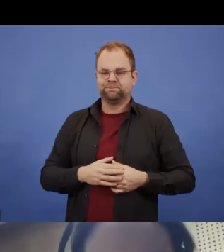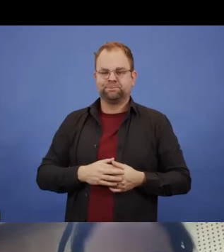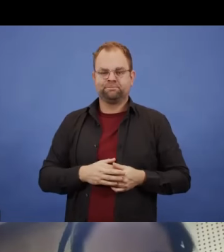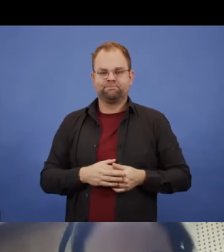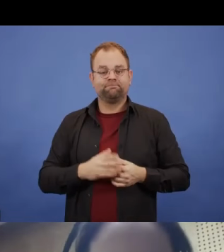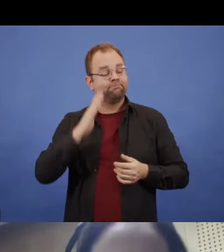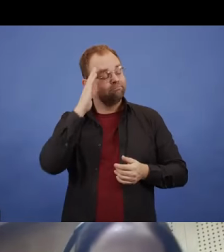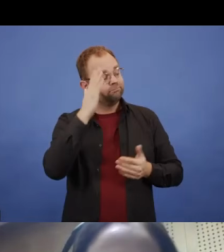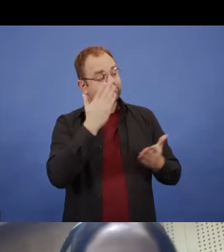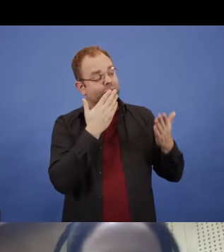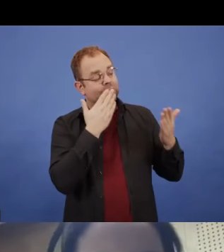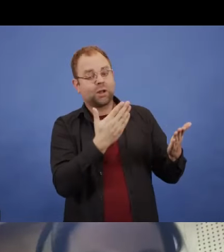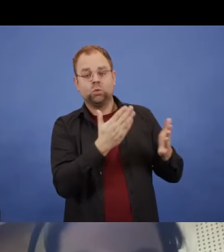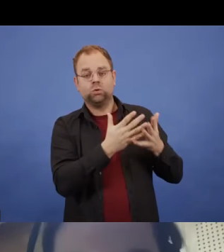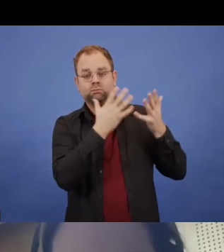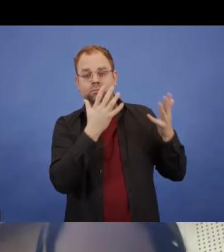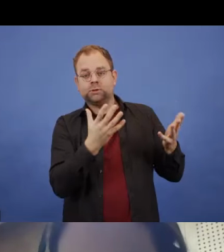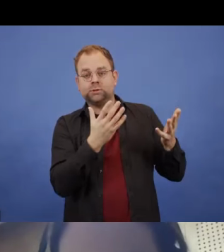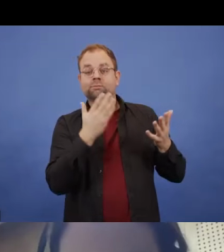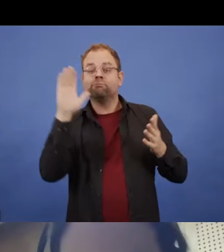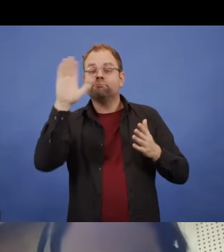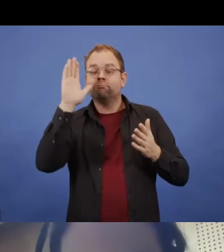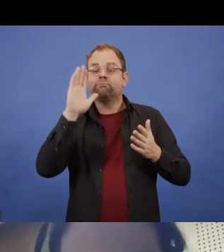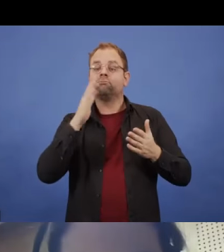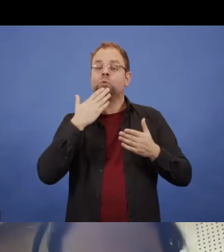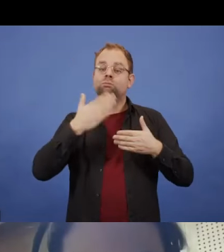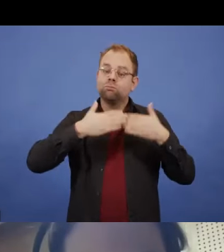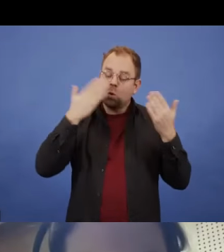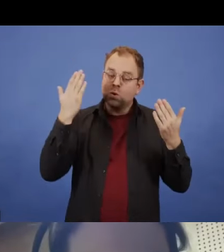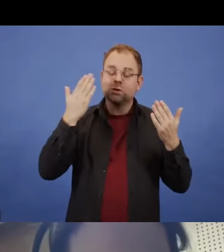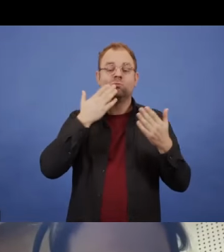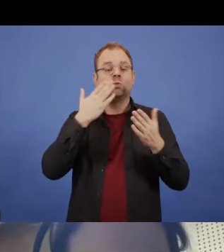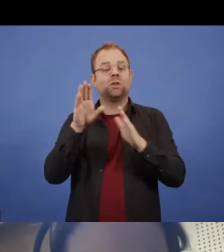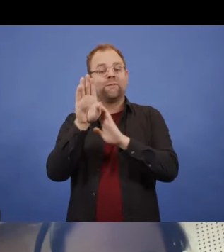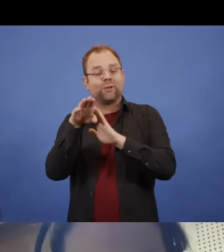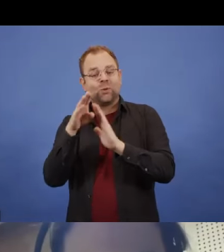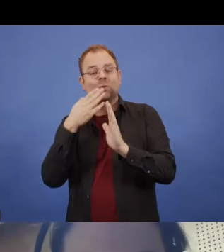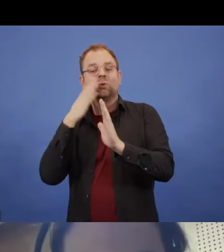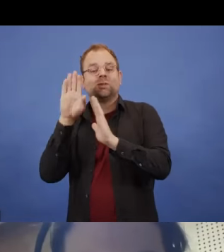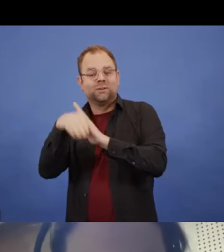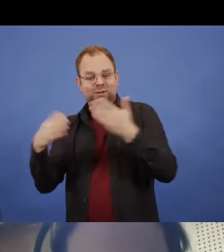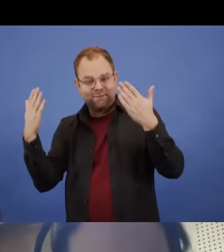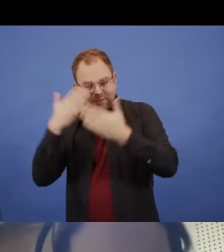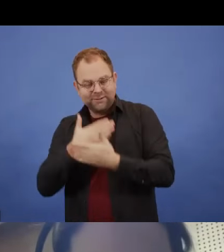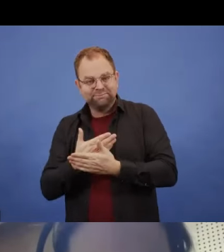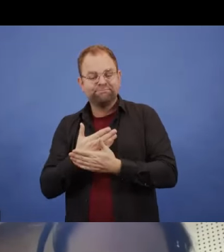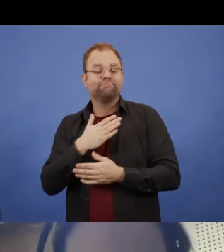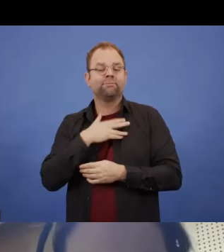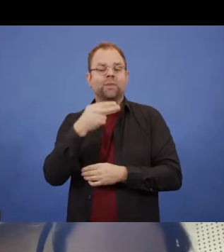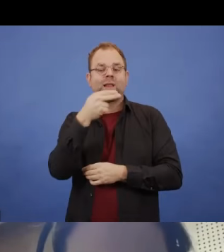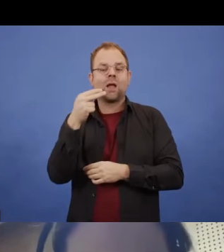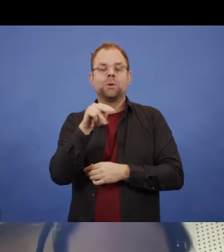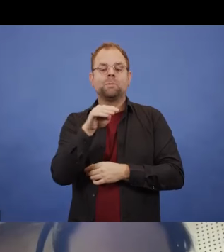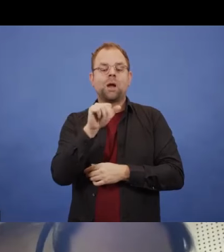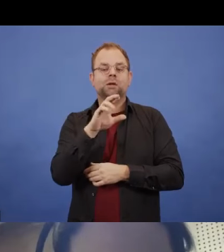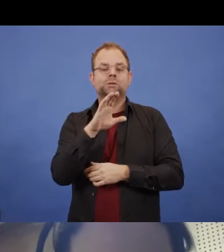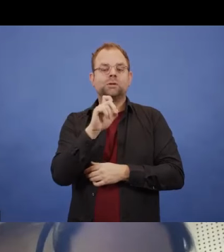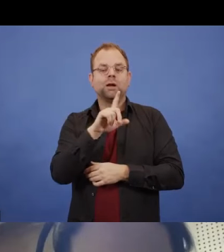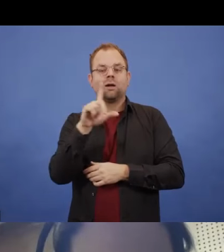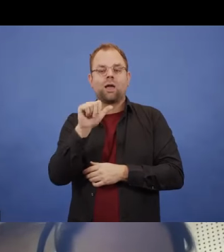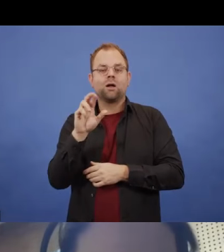name is Marcella Rauler, and I'm a statelessness officer with the statelessness section at UNHCR Geneva. And I